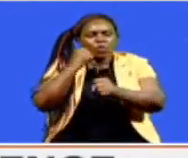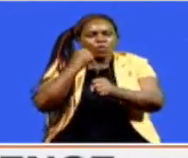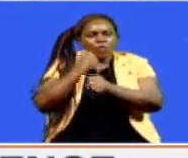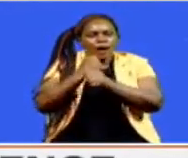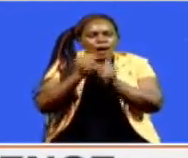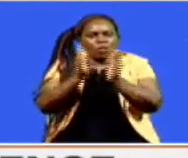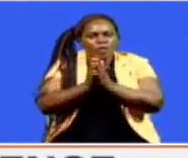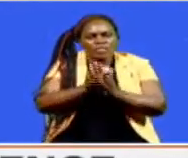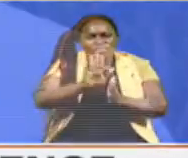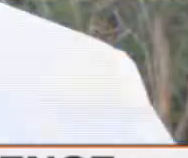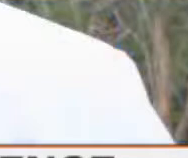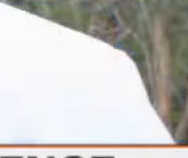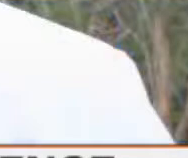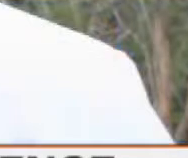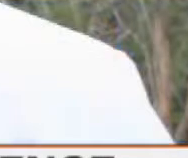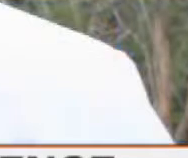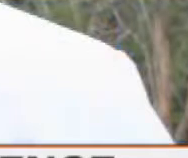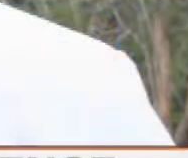them always.